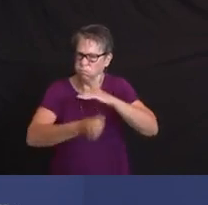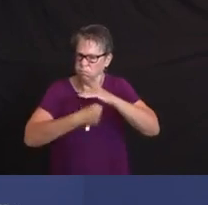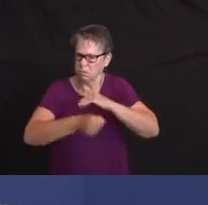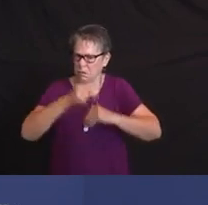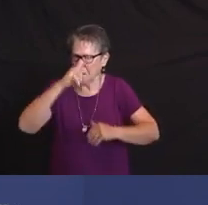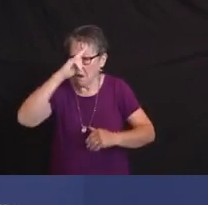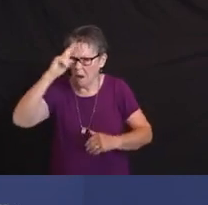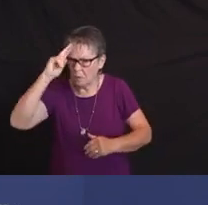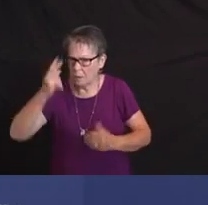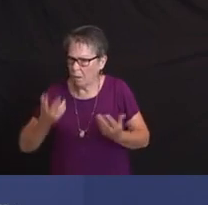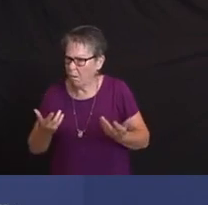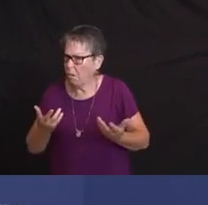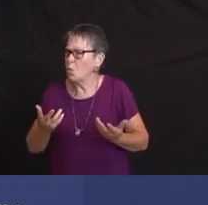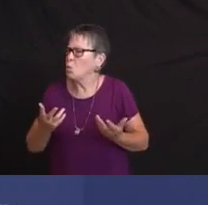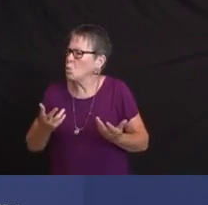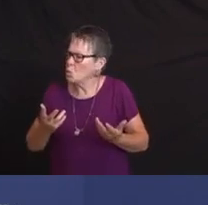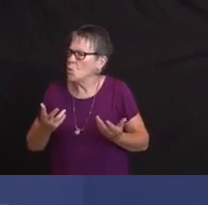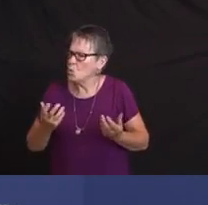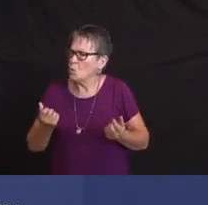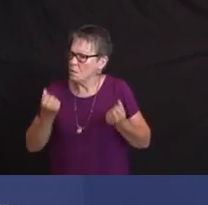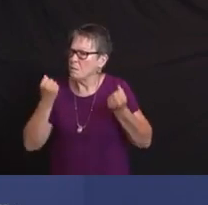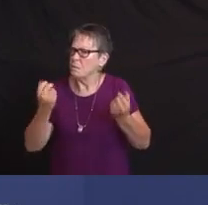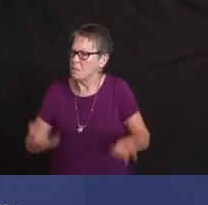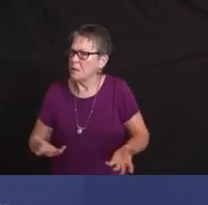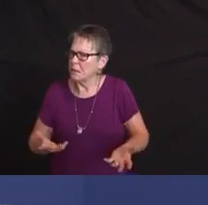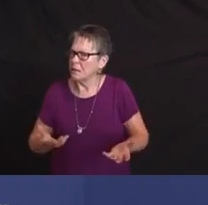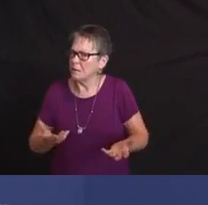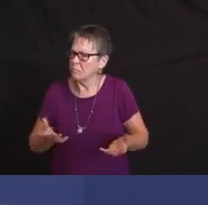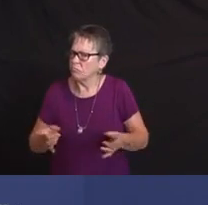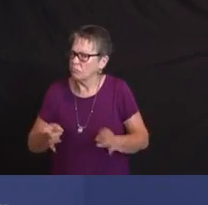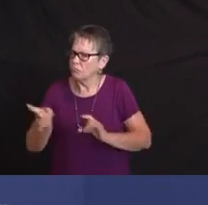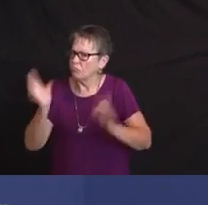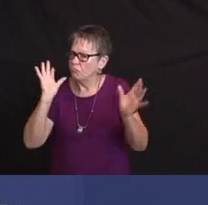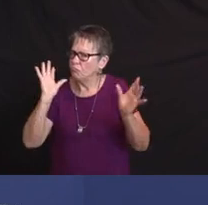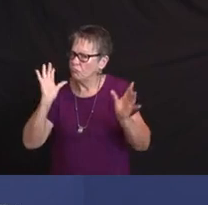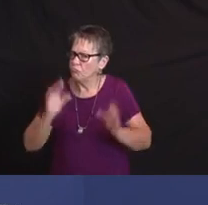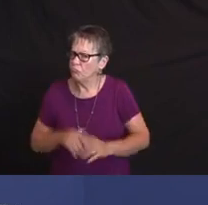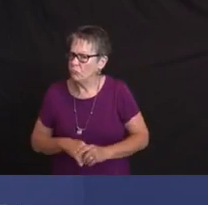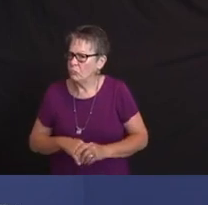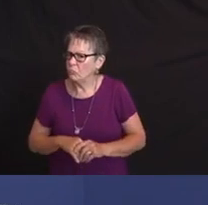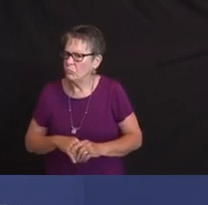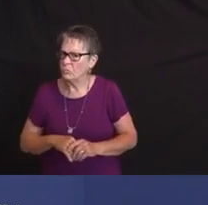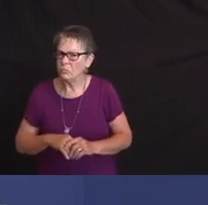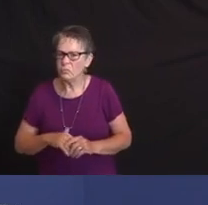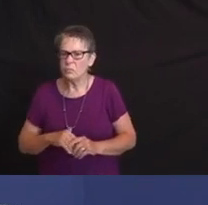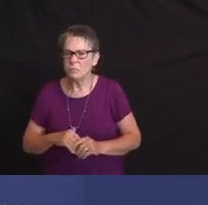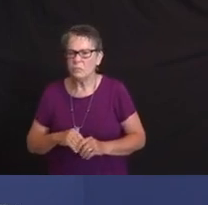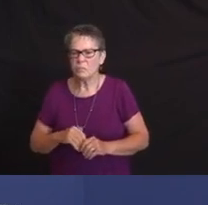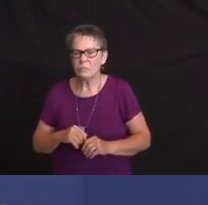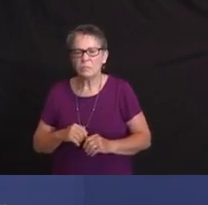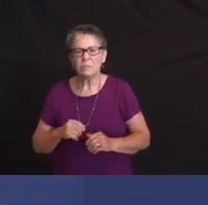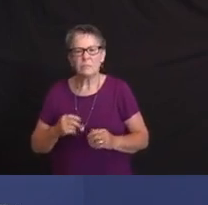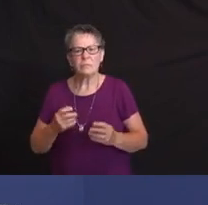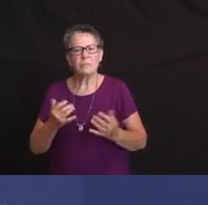the American Academy of Pediatrics, nearly 72,000 children tested positive for